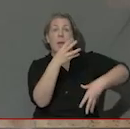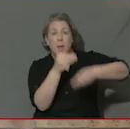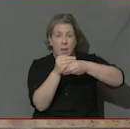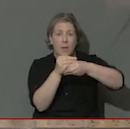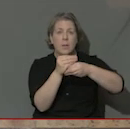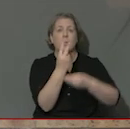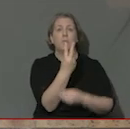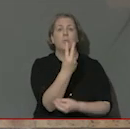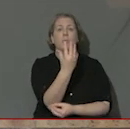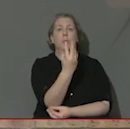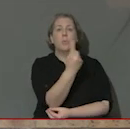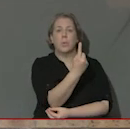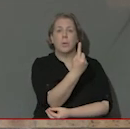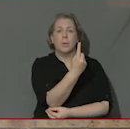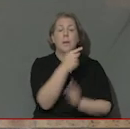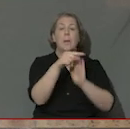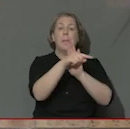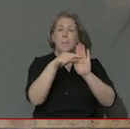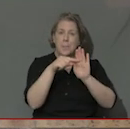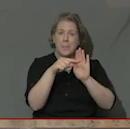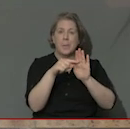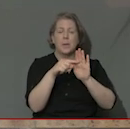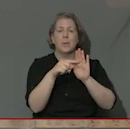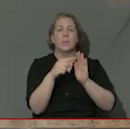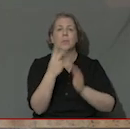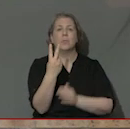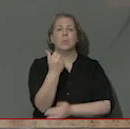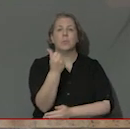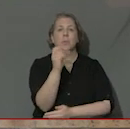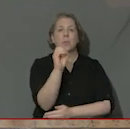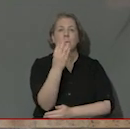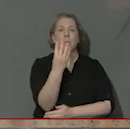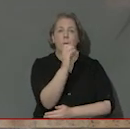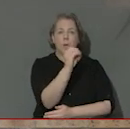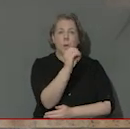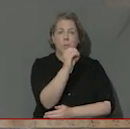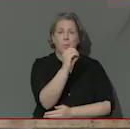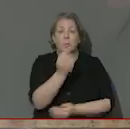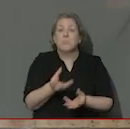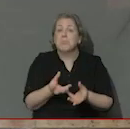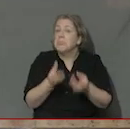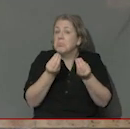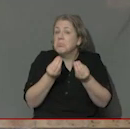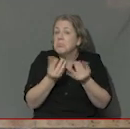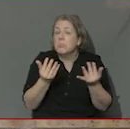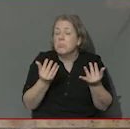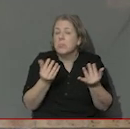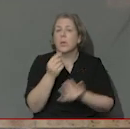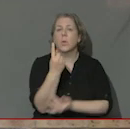291 minus 260,640, and that will give you